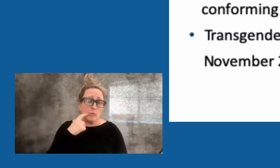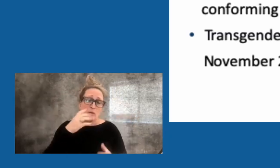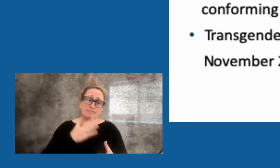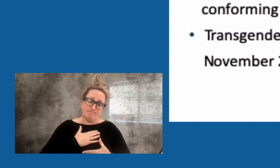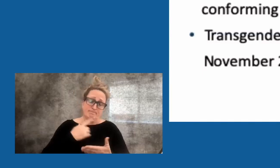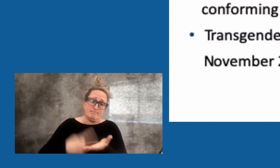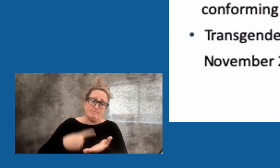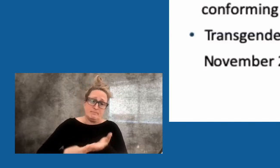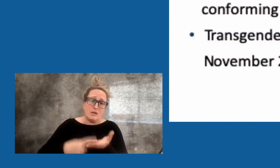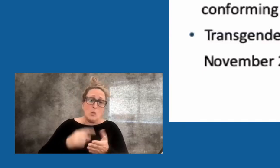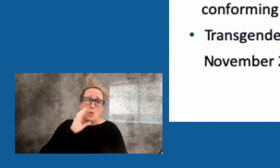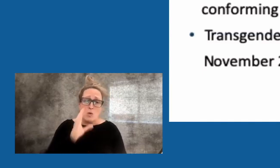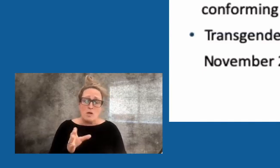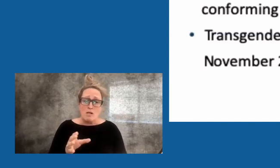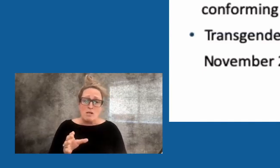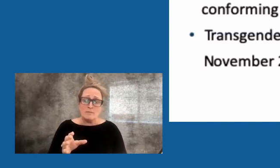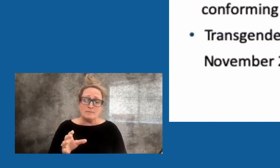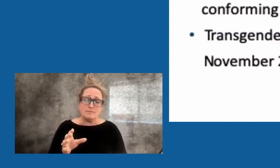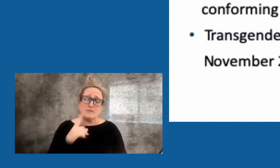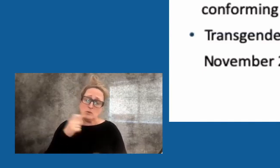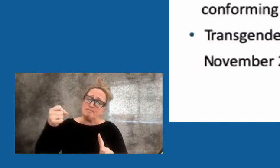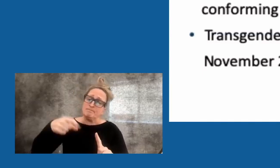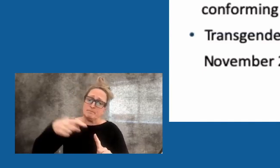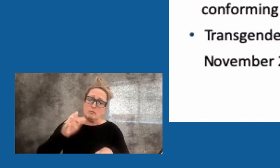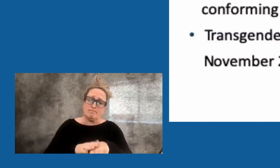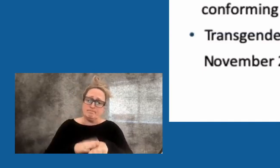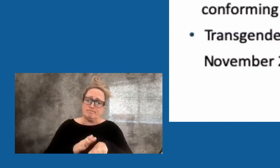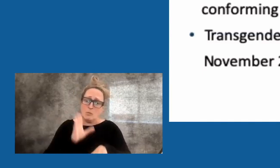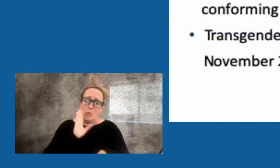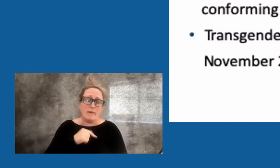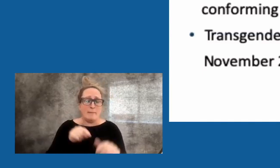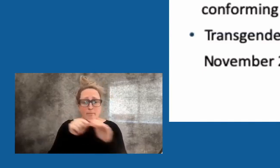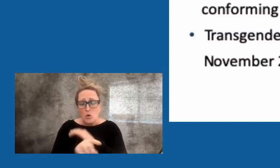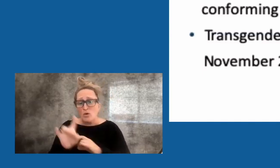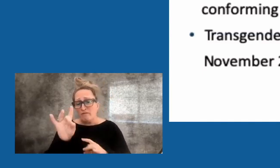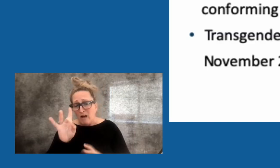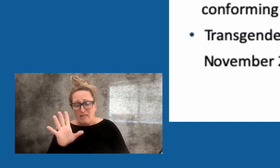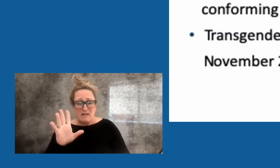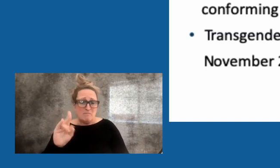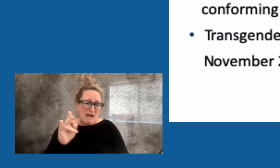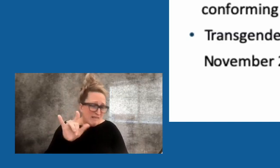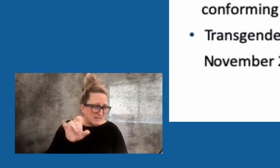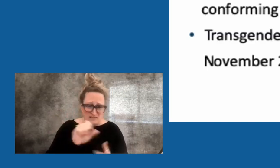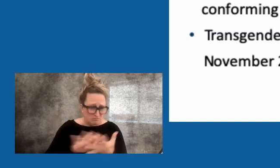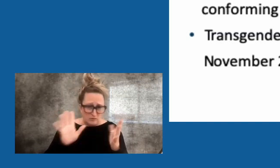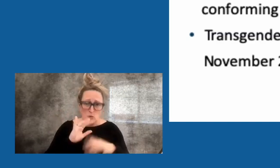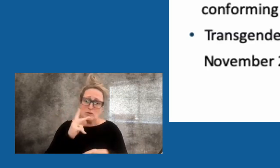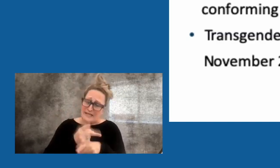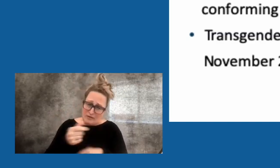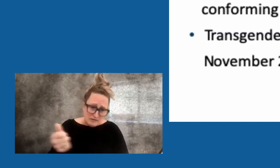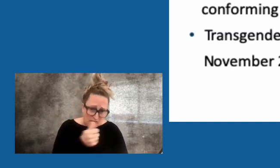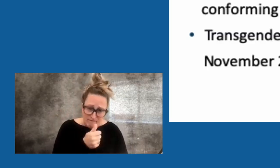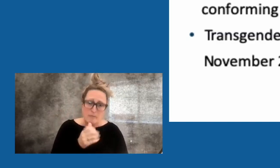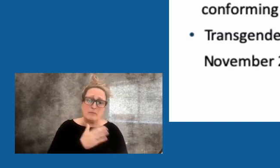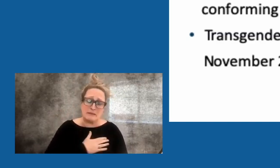We will be I'll be doing some trigger warnings throughout. We'll be talking about murder and violence. So we want everybody to do self-care. Take care